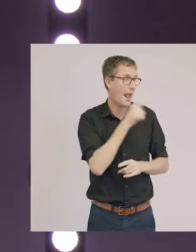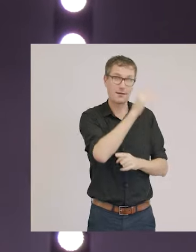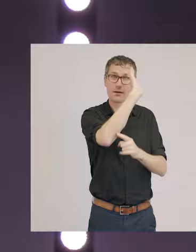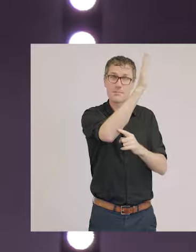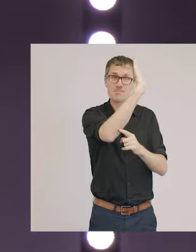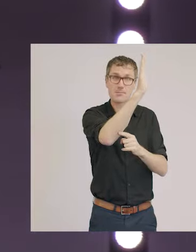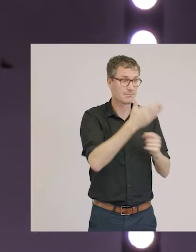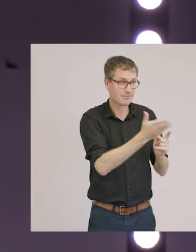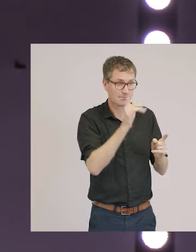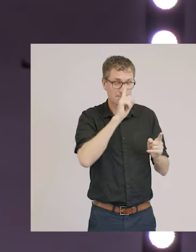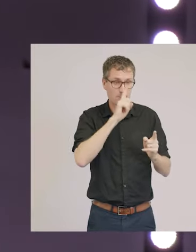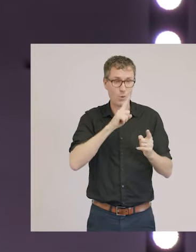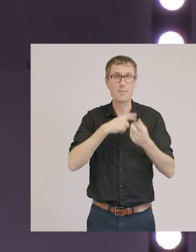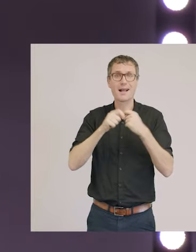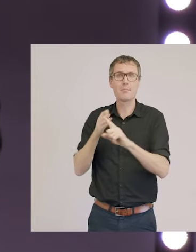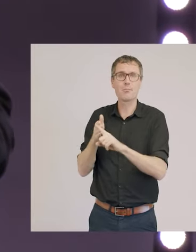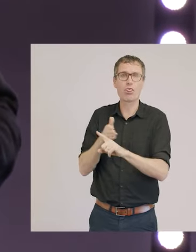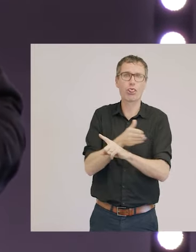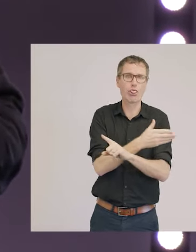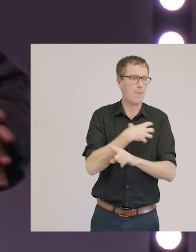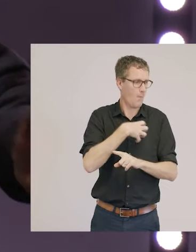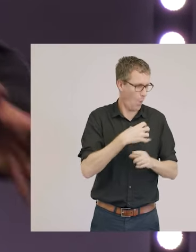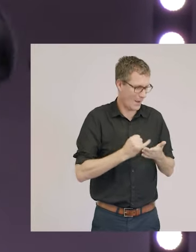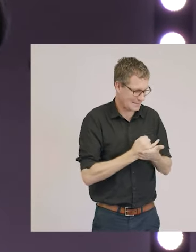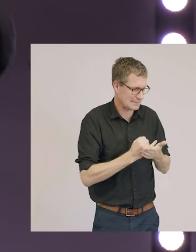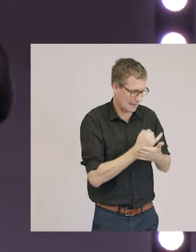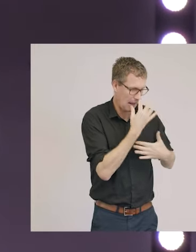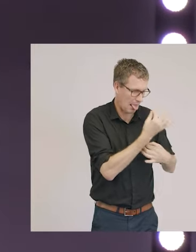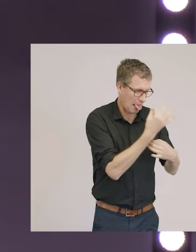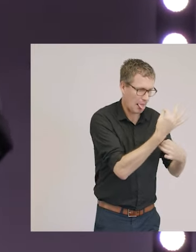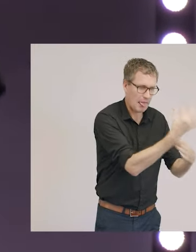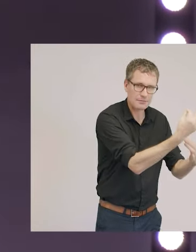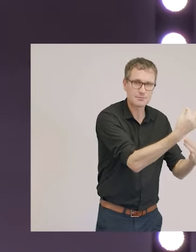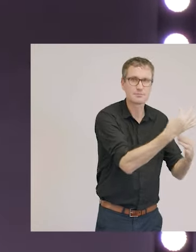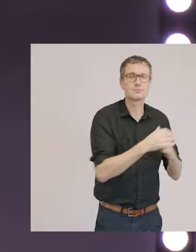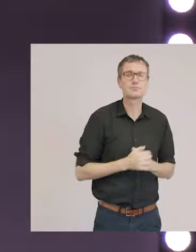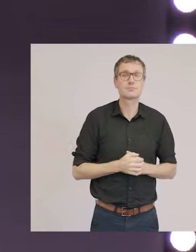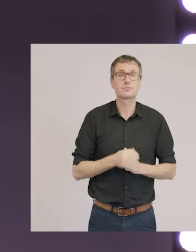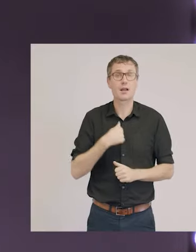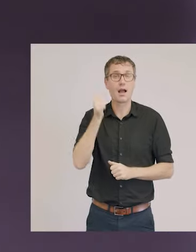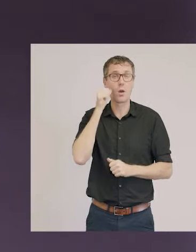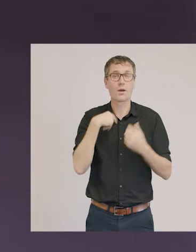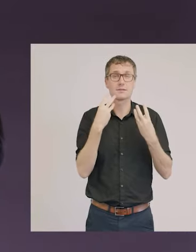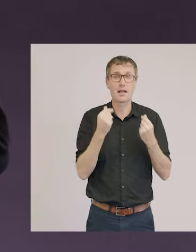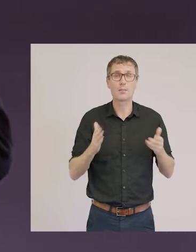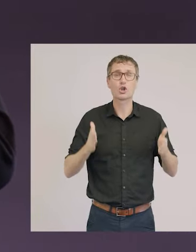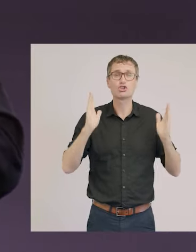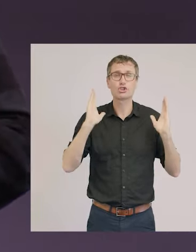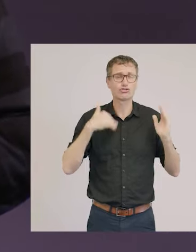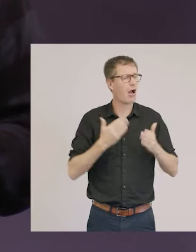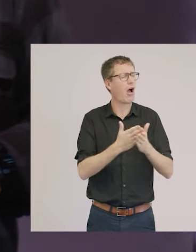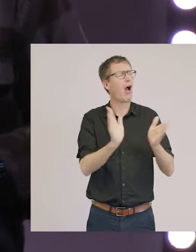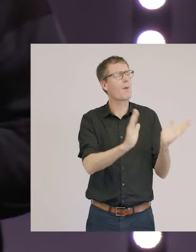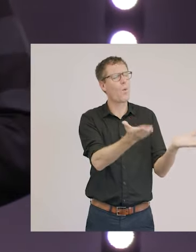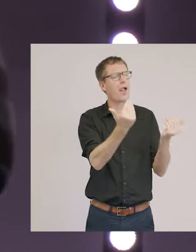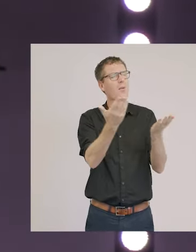people go further into sin? Do they holus bolus take the way that the world lives and adopt that instead? You know, I've